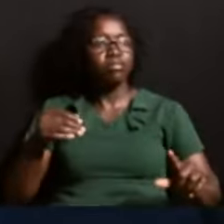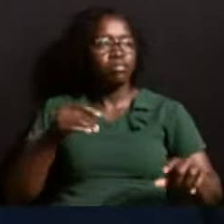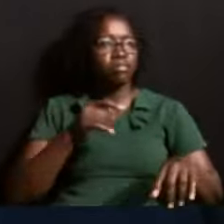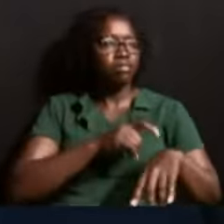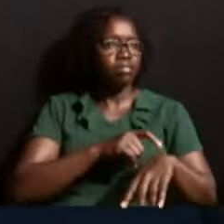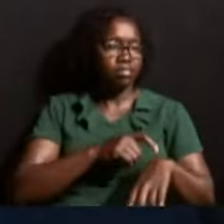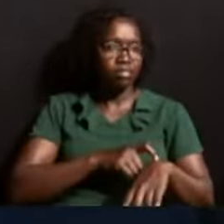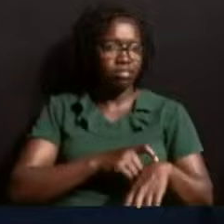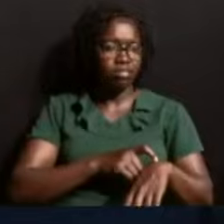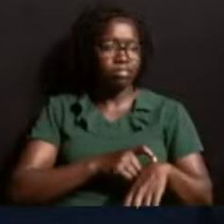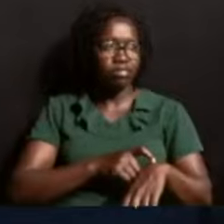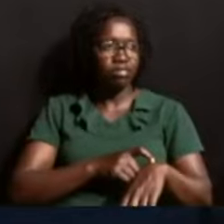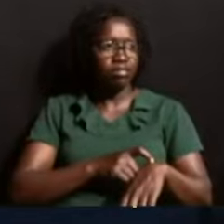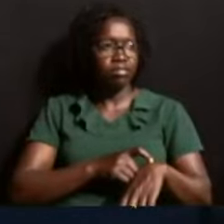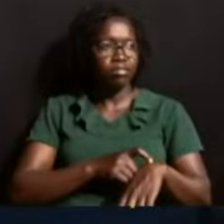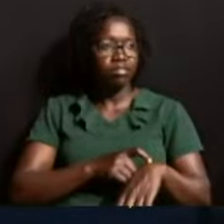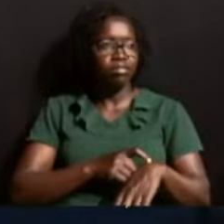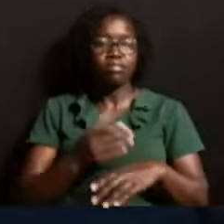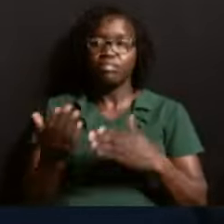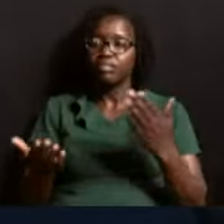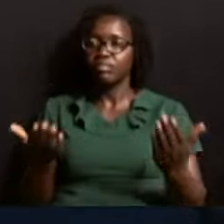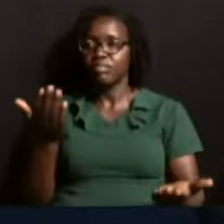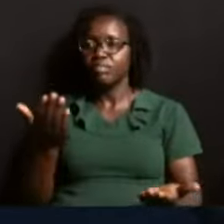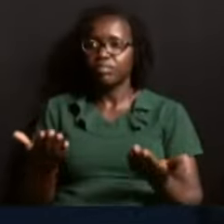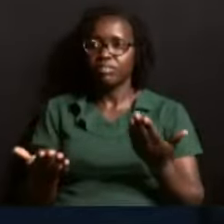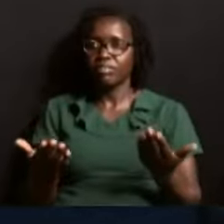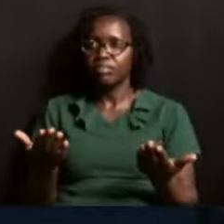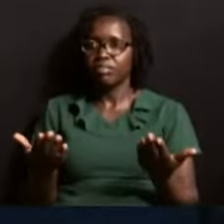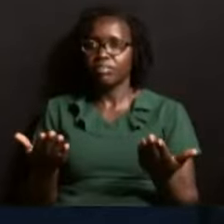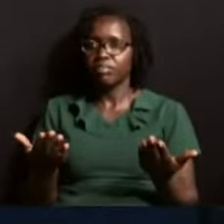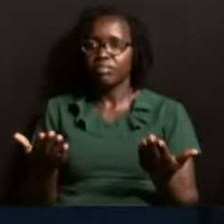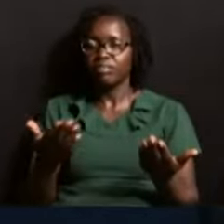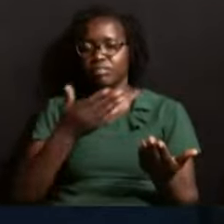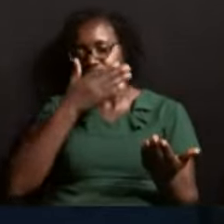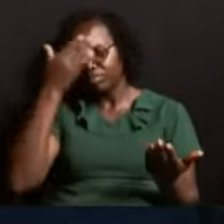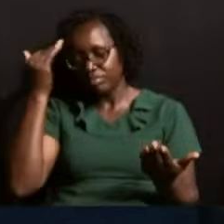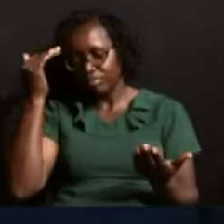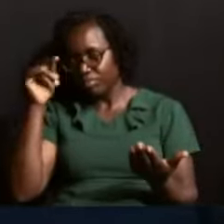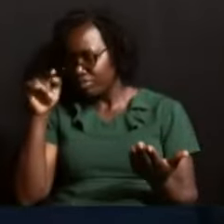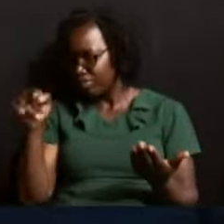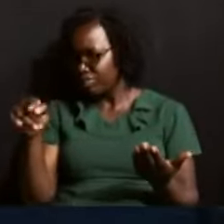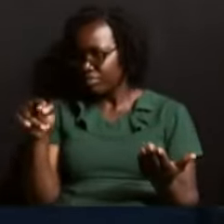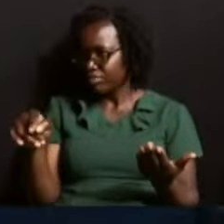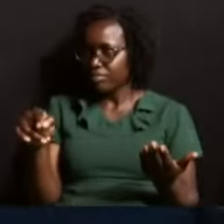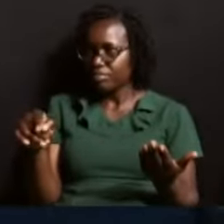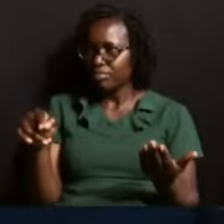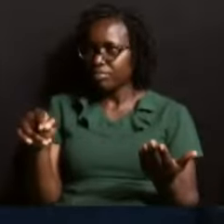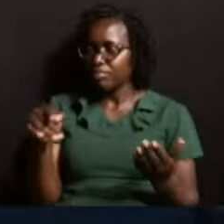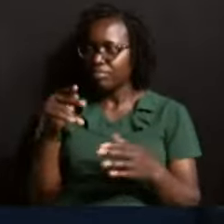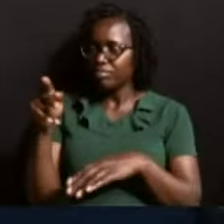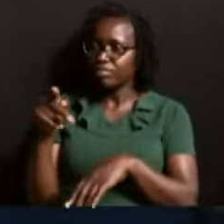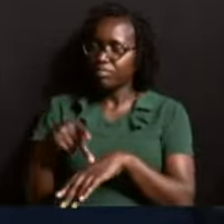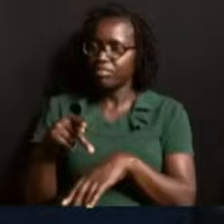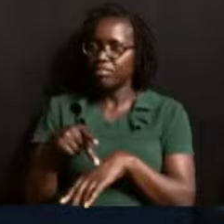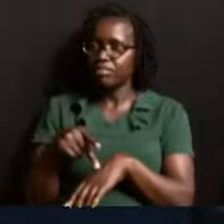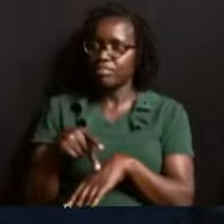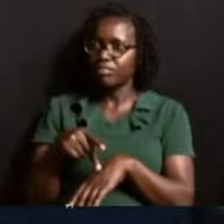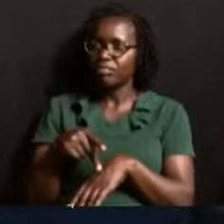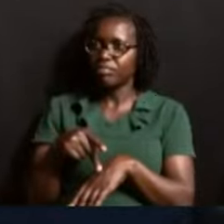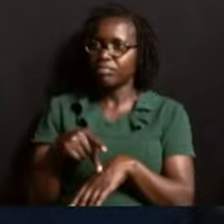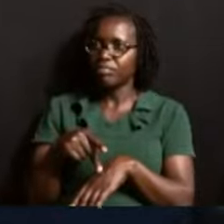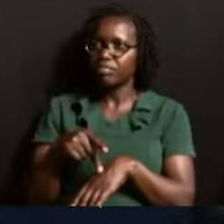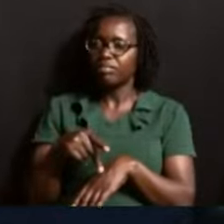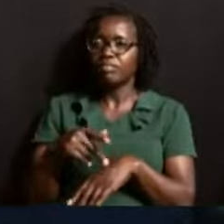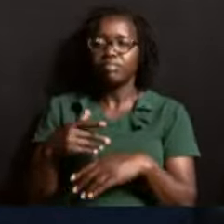moments. It's a balance. And when we forget this particular principle, we will be